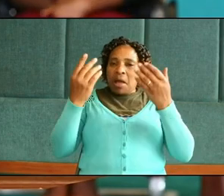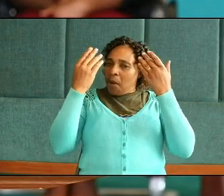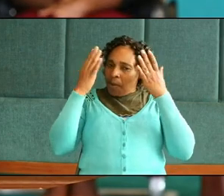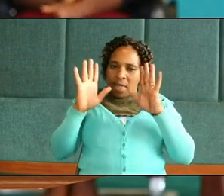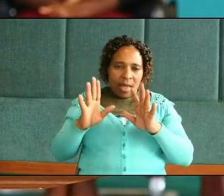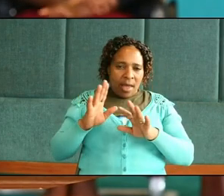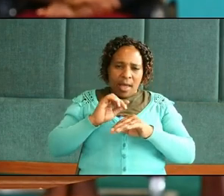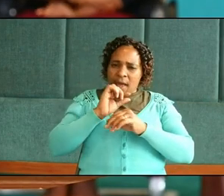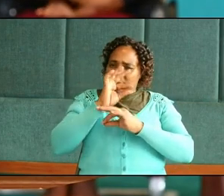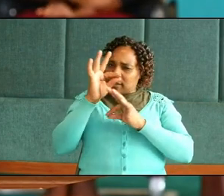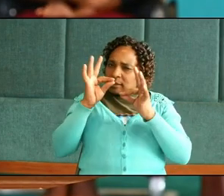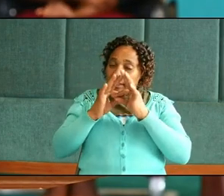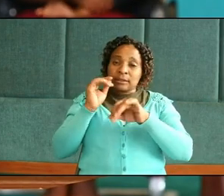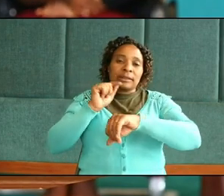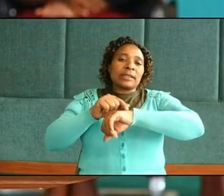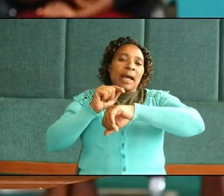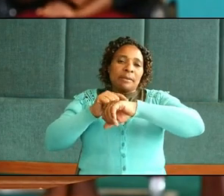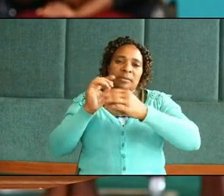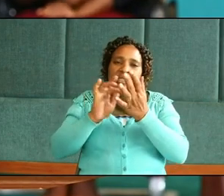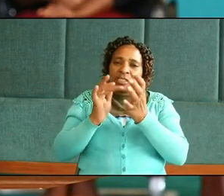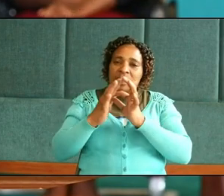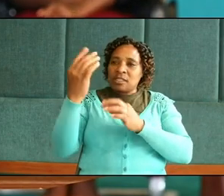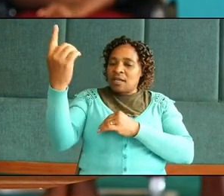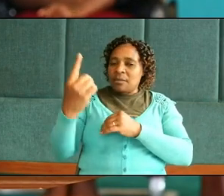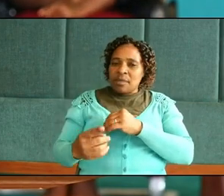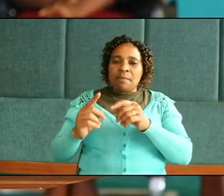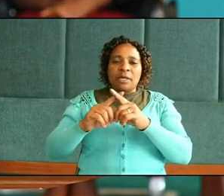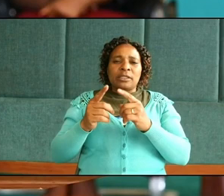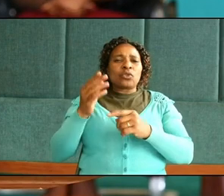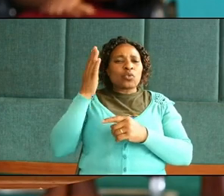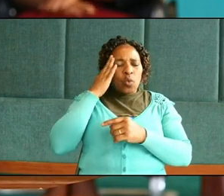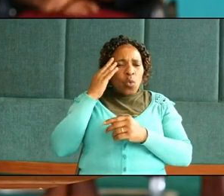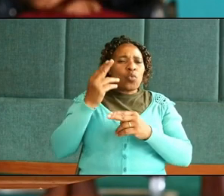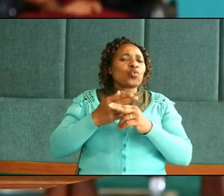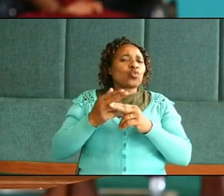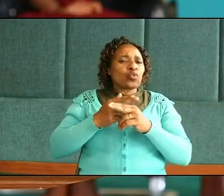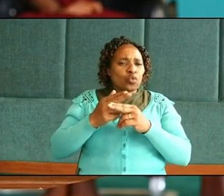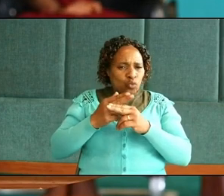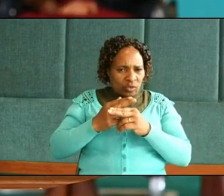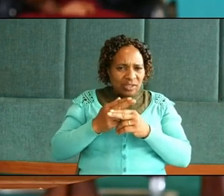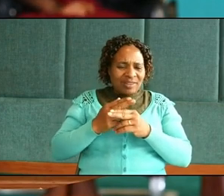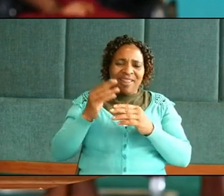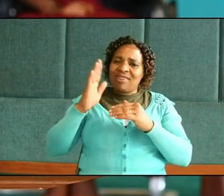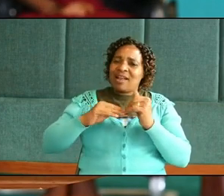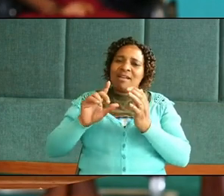know the exact time that Jesus is coming, we know he's coming soon, sooner than later.